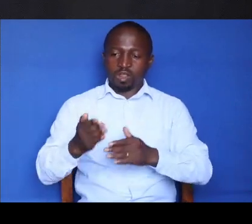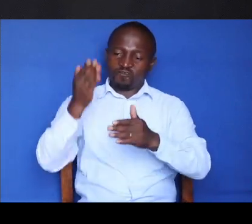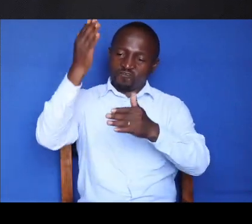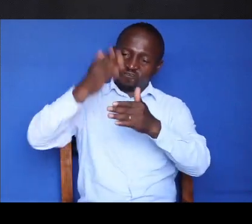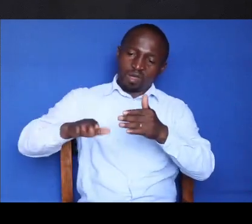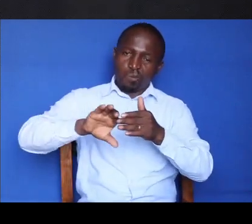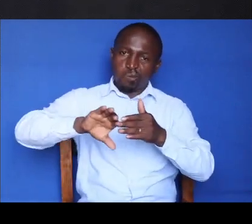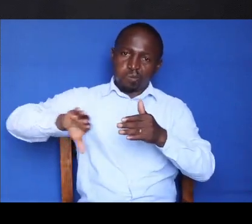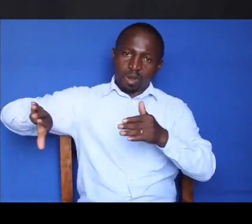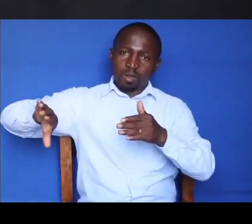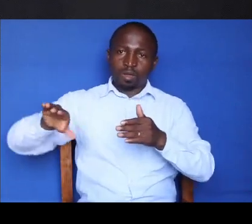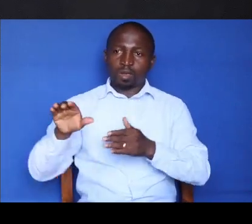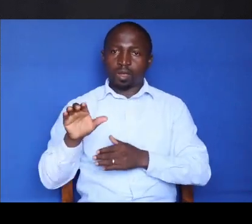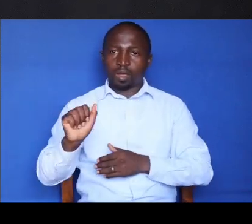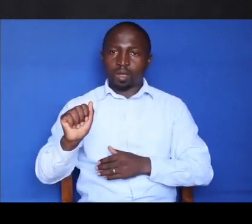meanders.